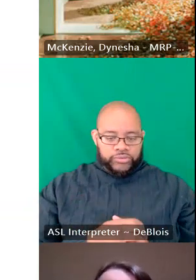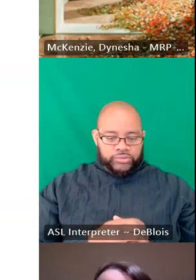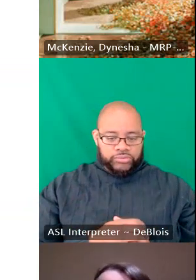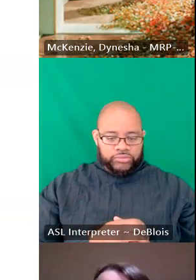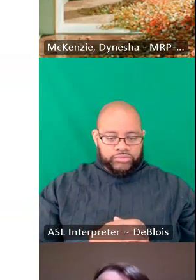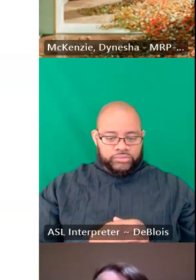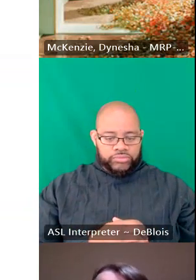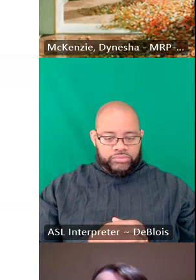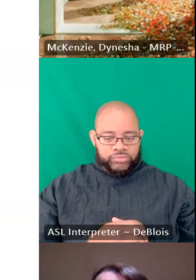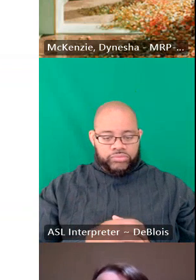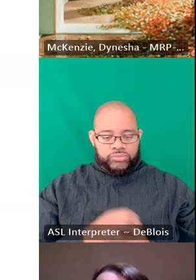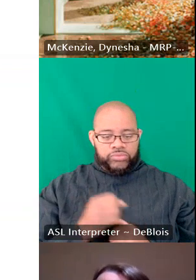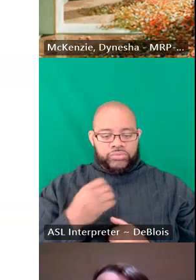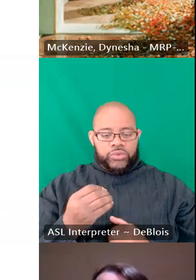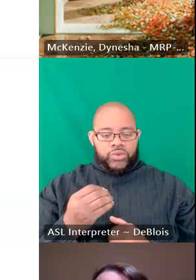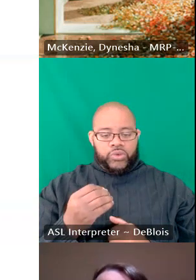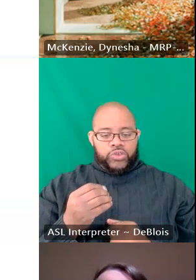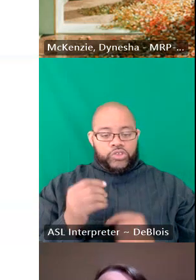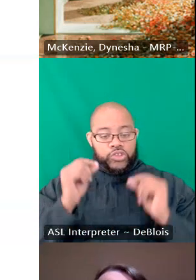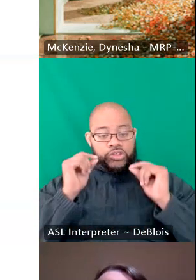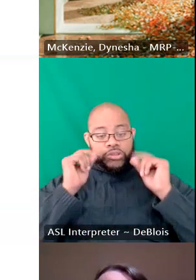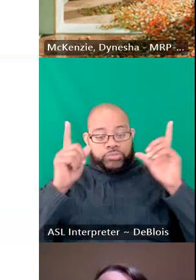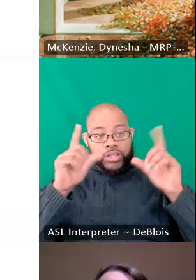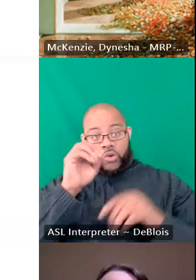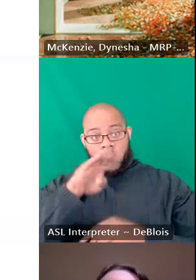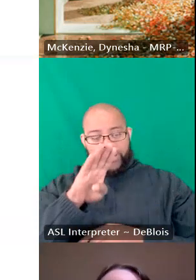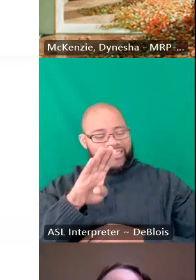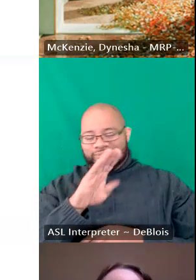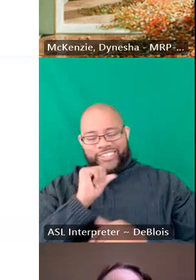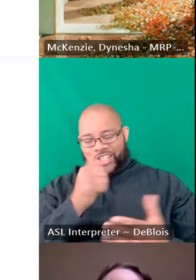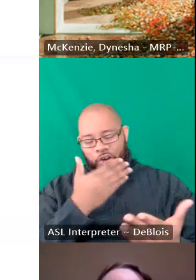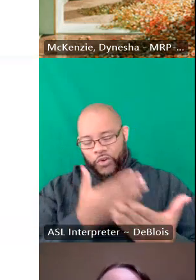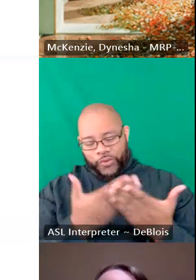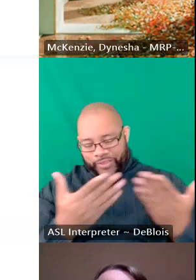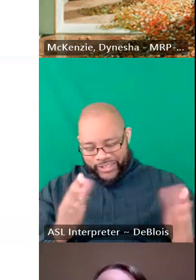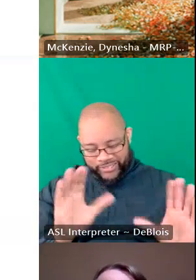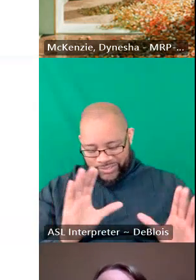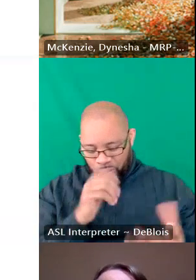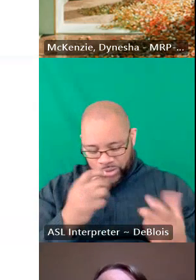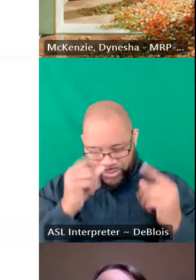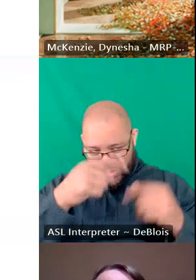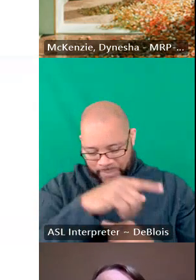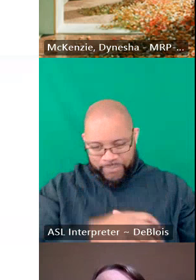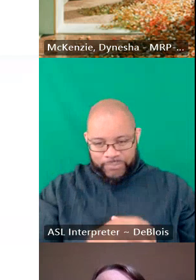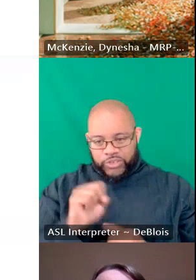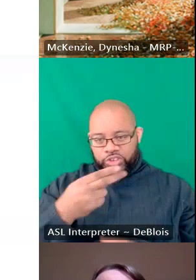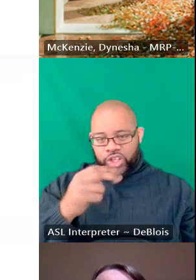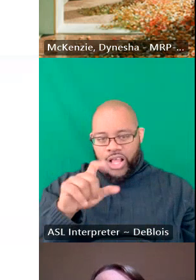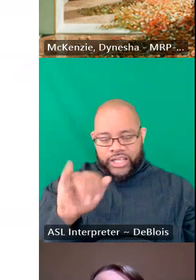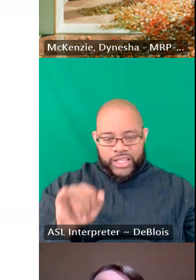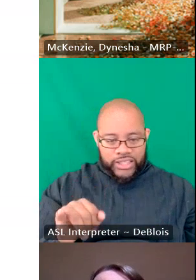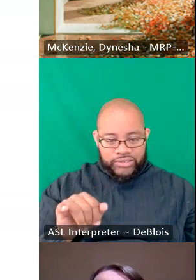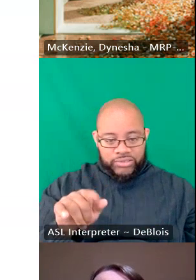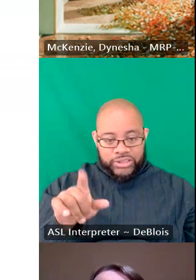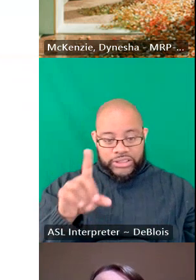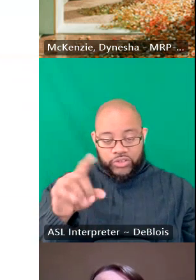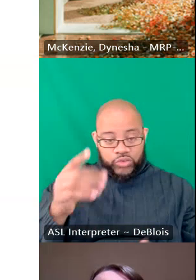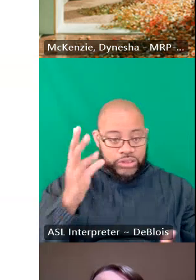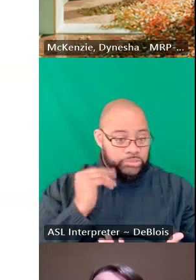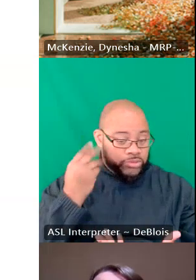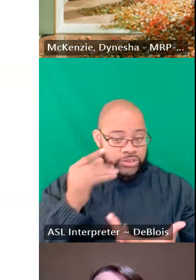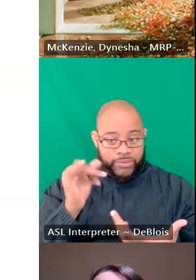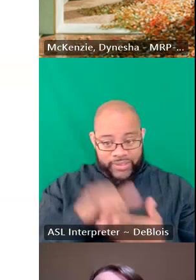again, surprising OMB is never a great thing. Hey, Shalini, did you experience